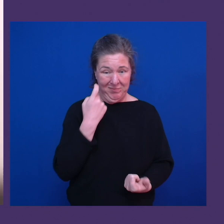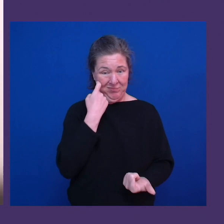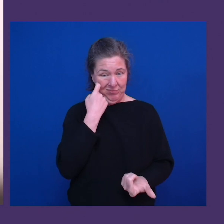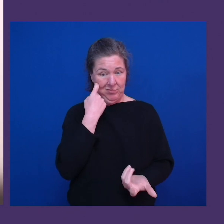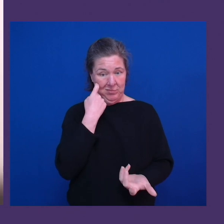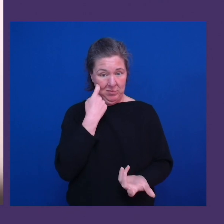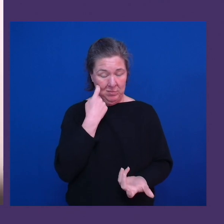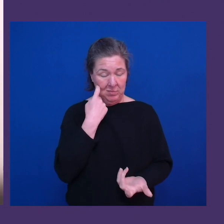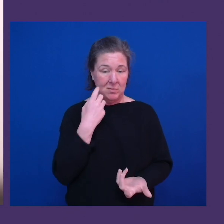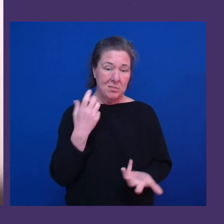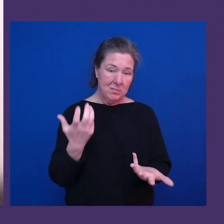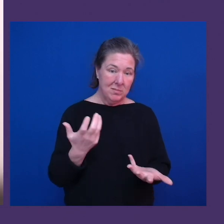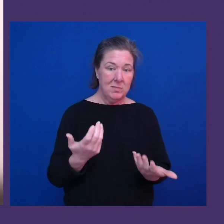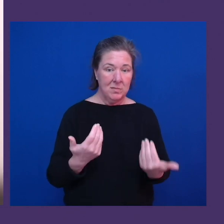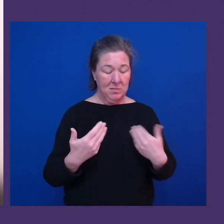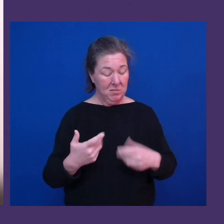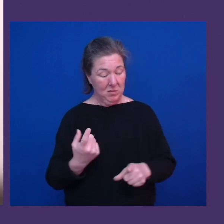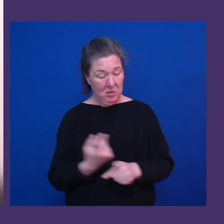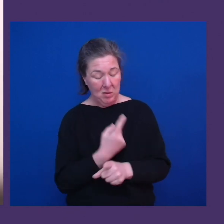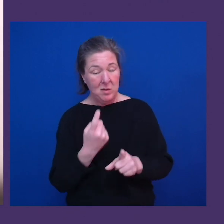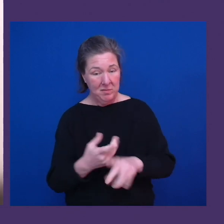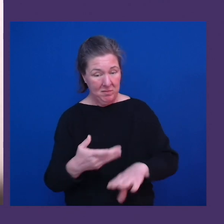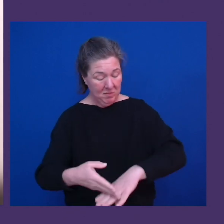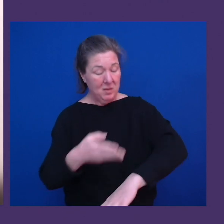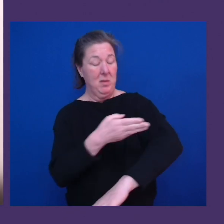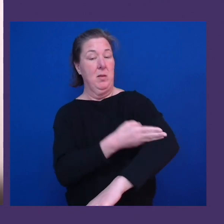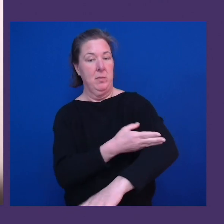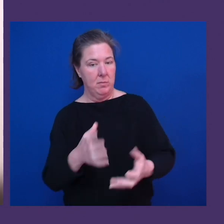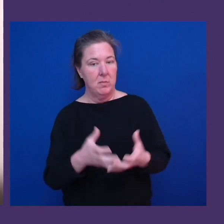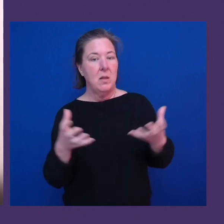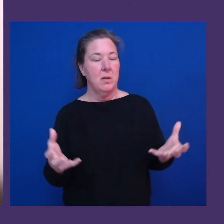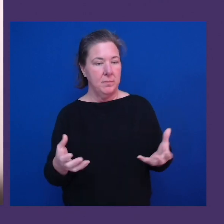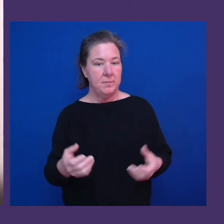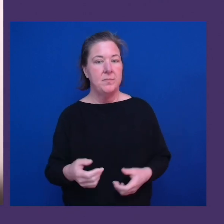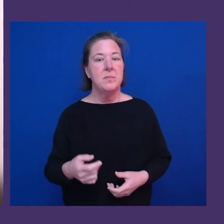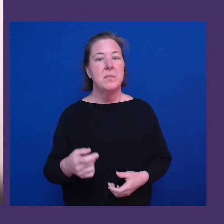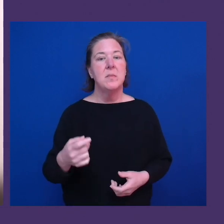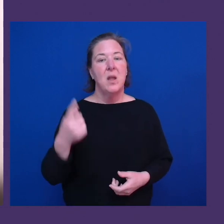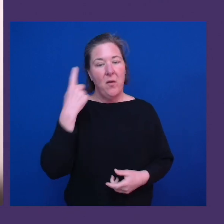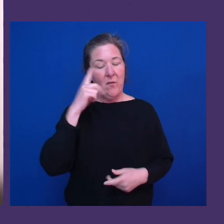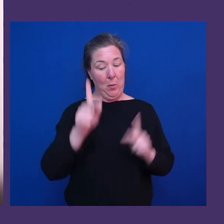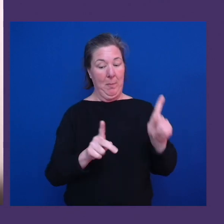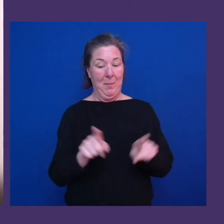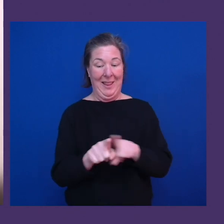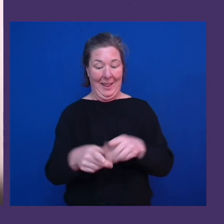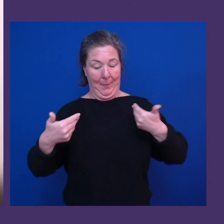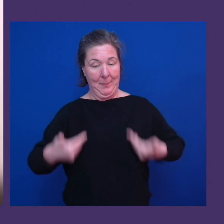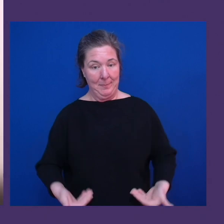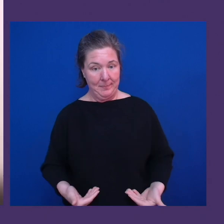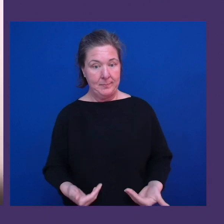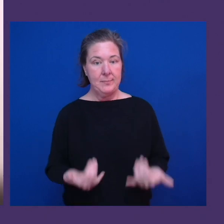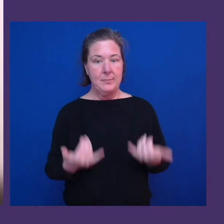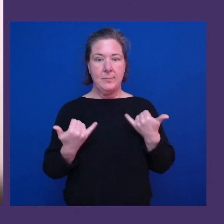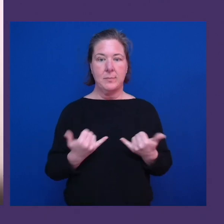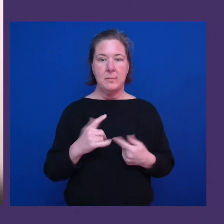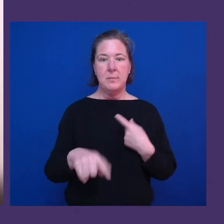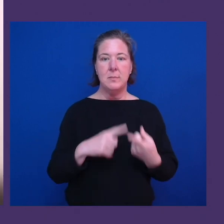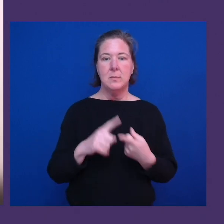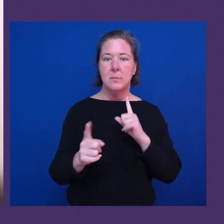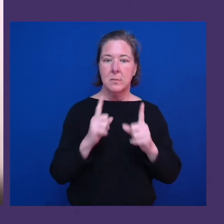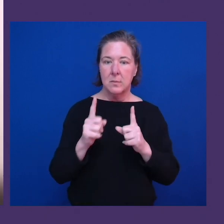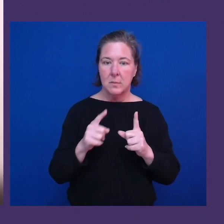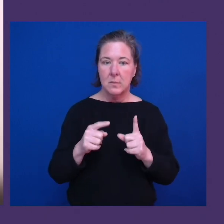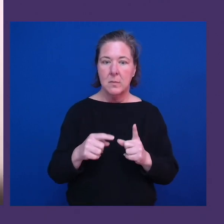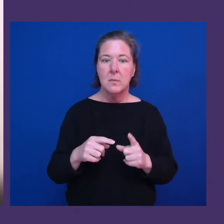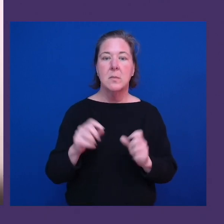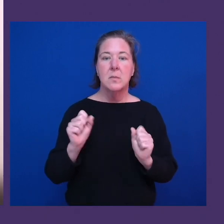our accuracy has improved a lot for people like me. So now, when I talk, it